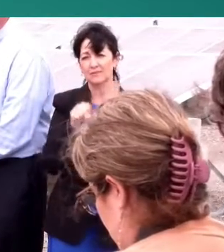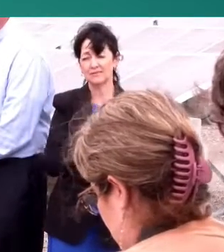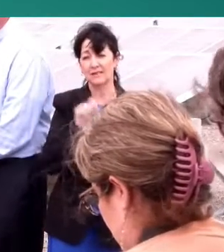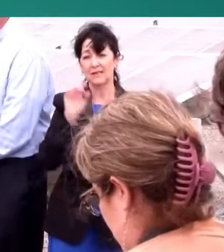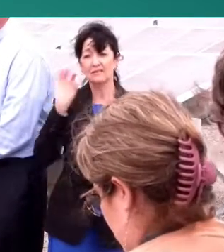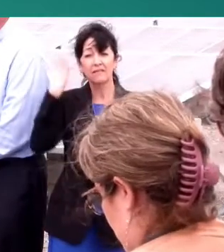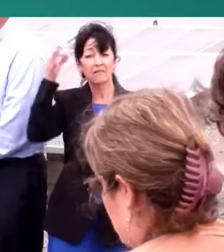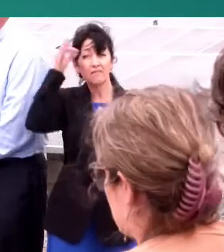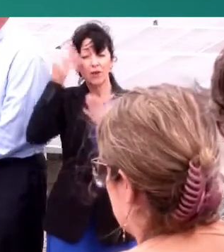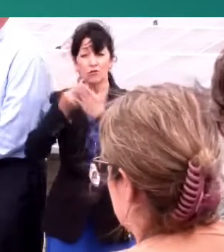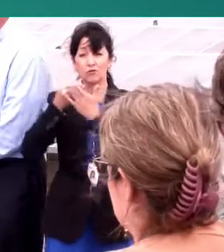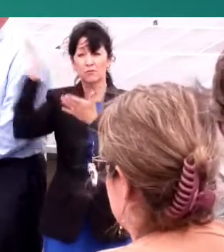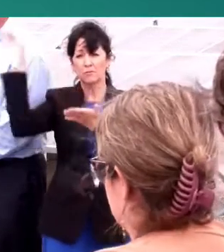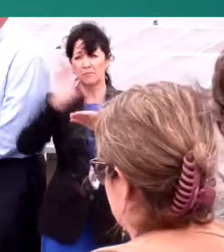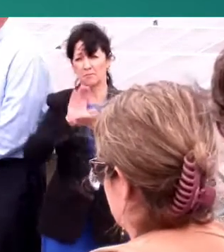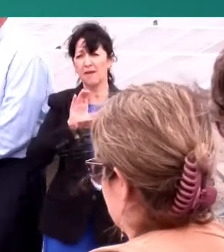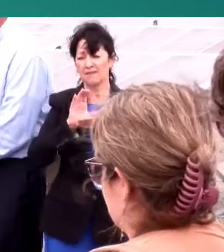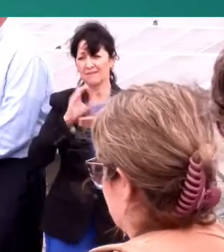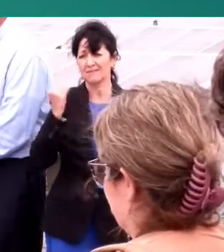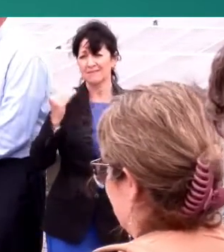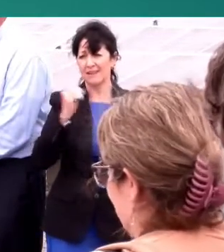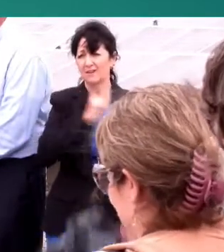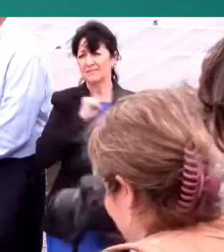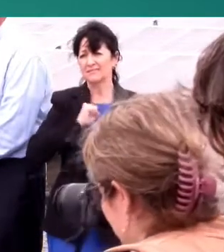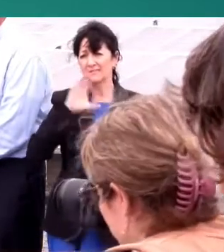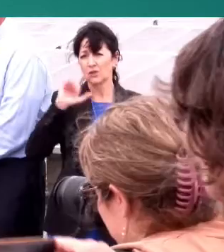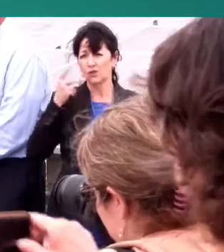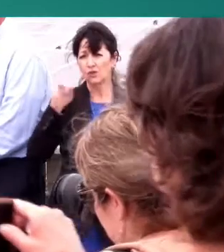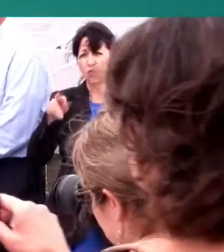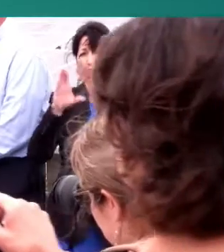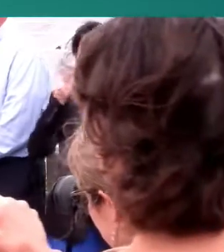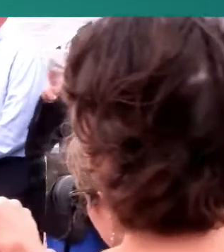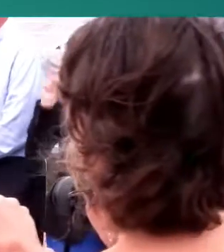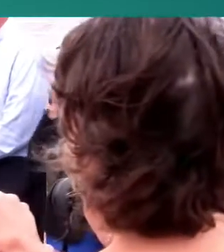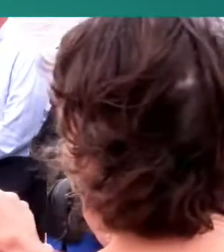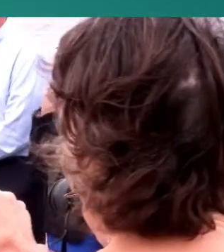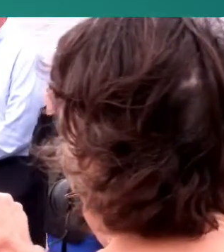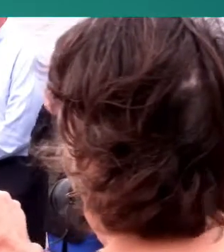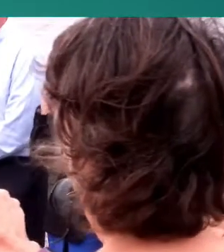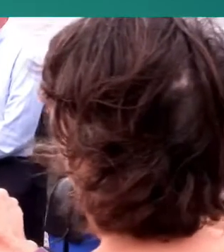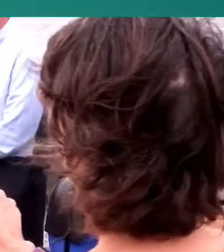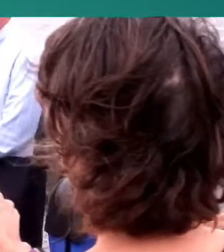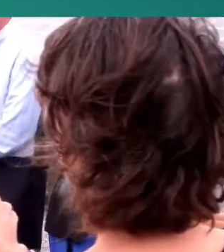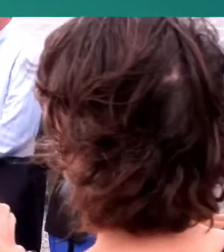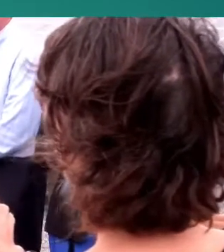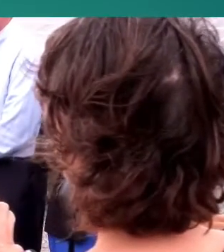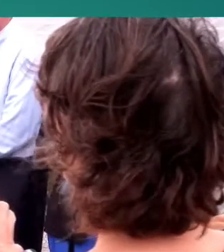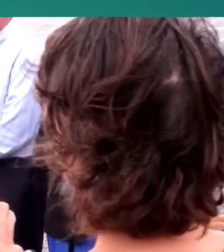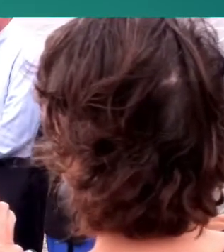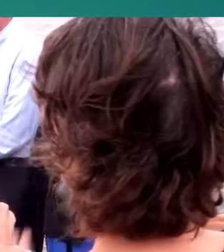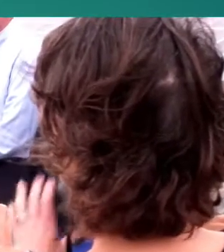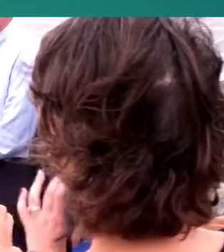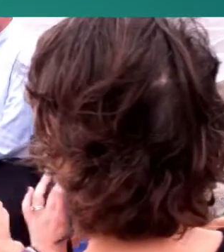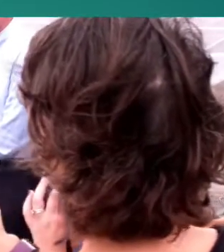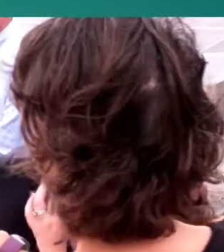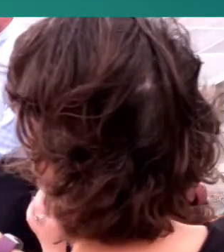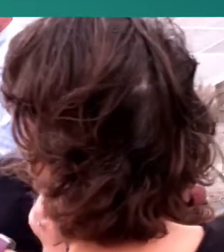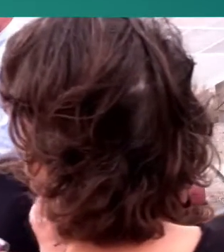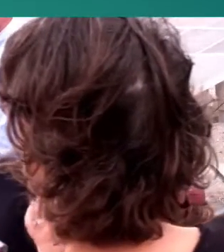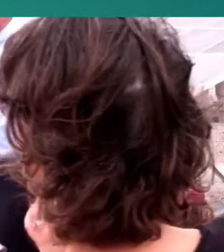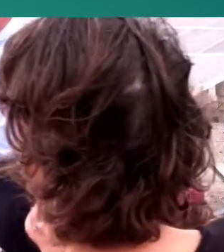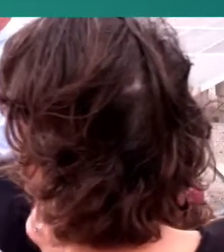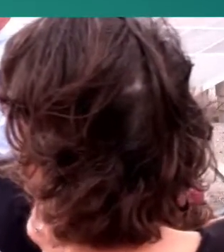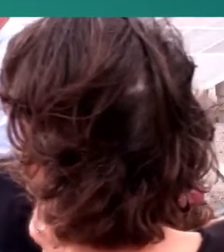resources, hats off to Senator Carper, Senator Coons, Representative Blunt Rochester. We're going to get additional revenue, hopefully, from